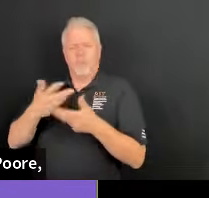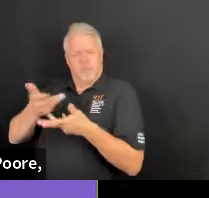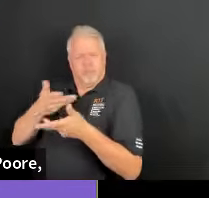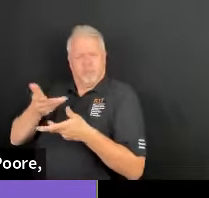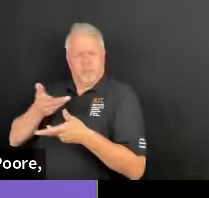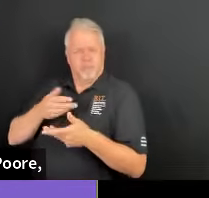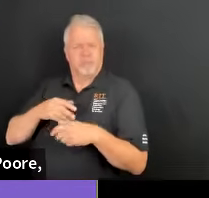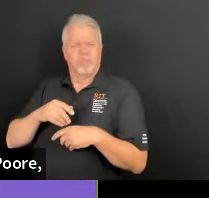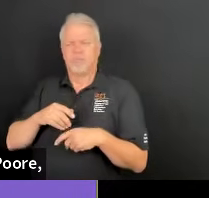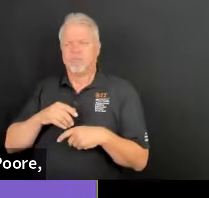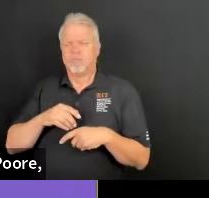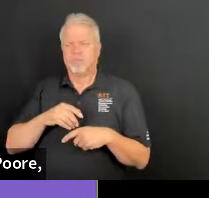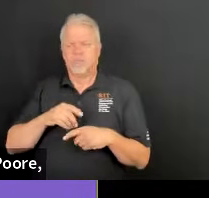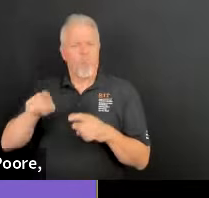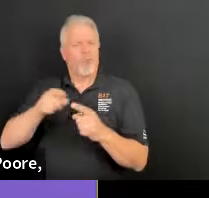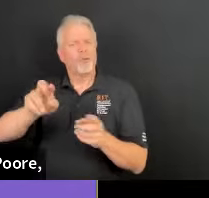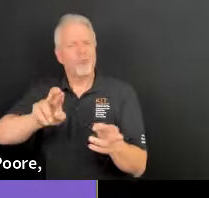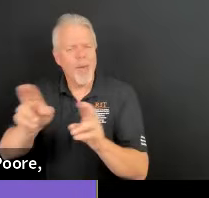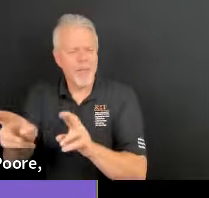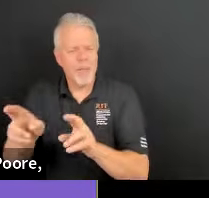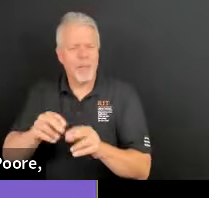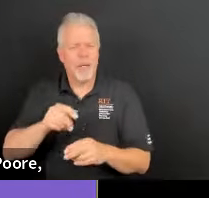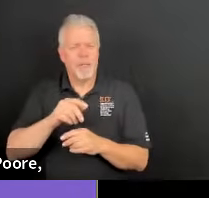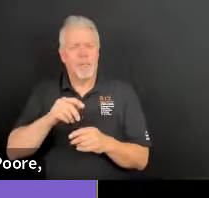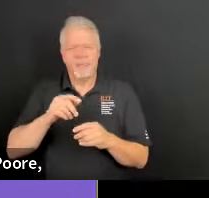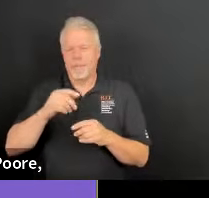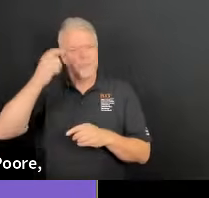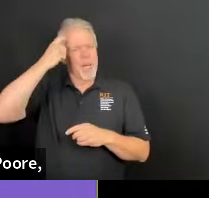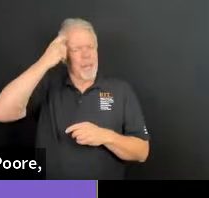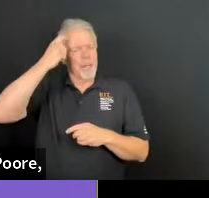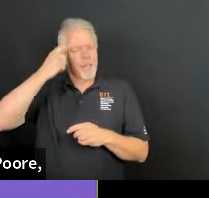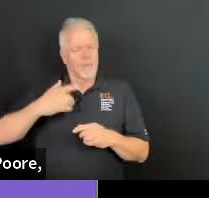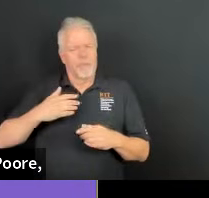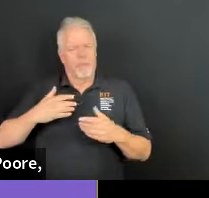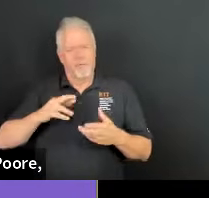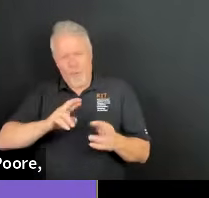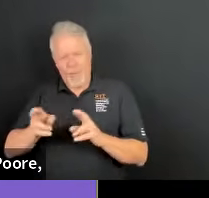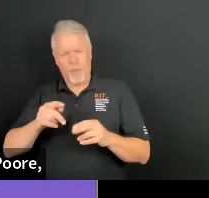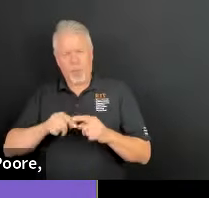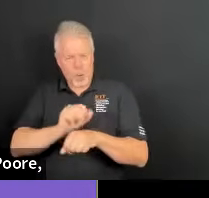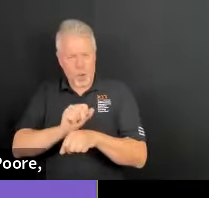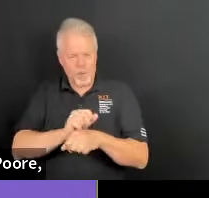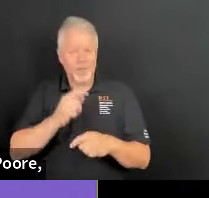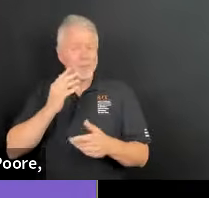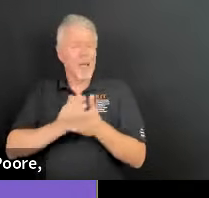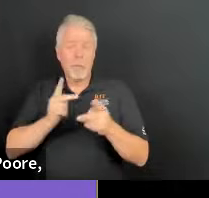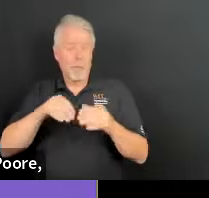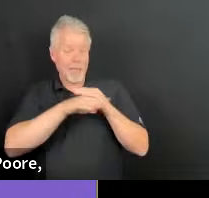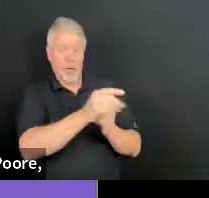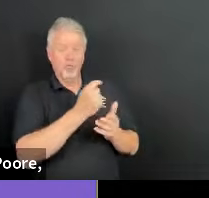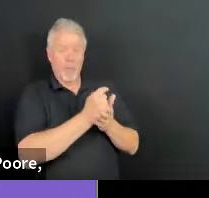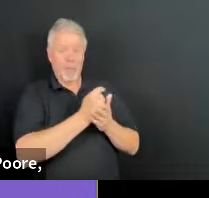have another experience could perhaps make them relapse in the future.